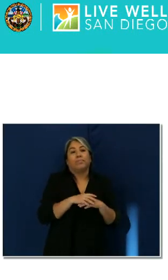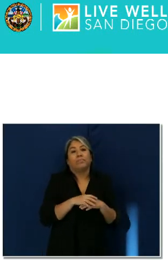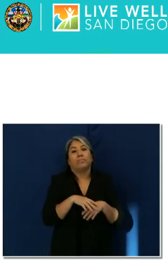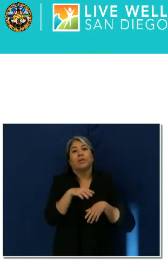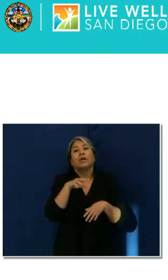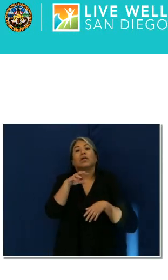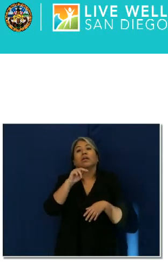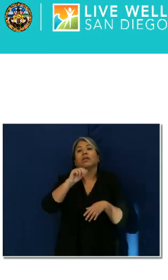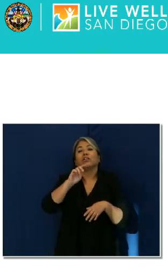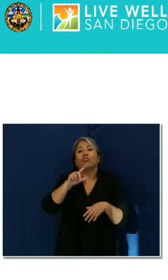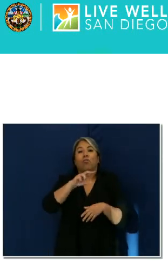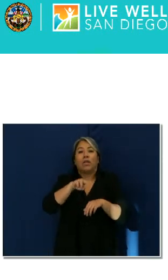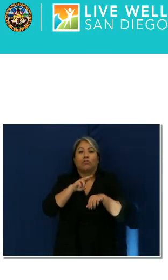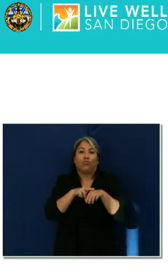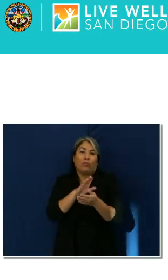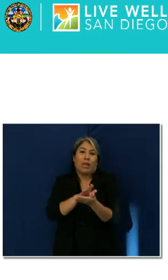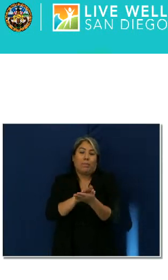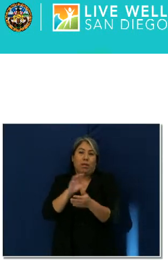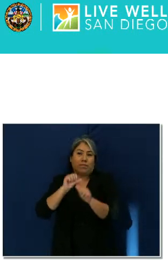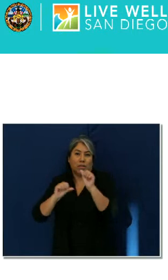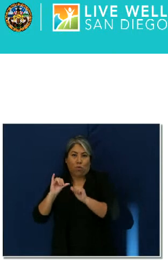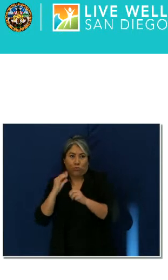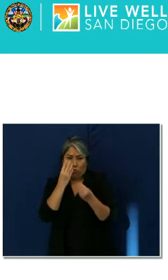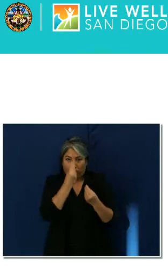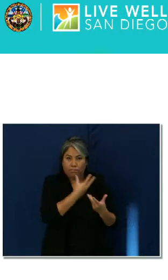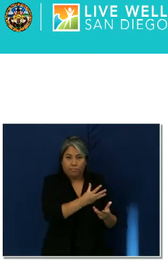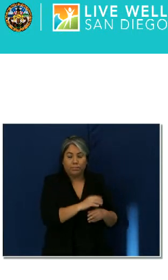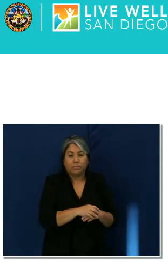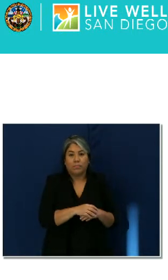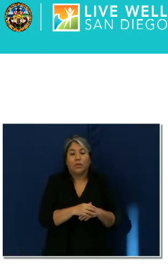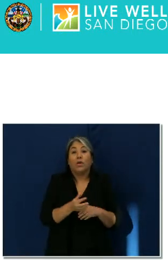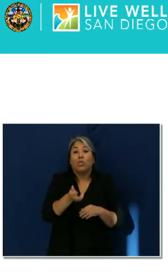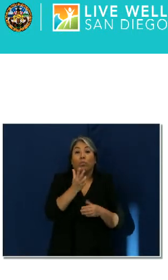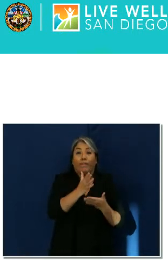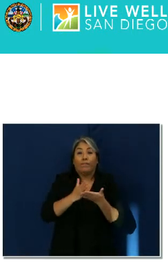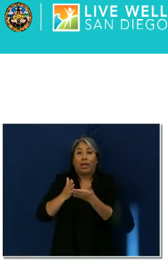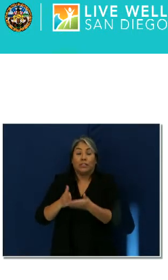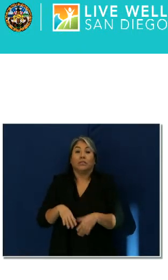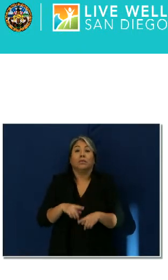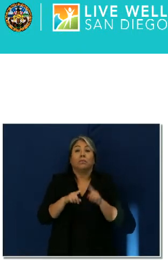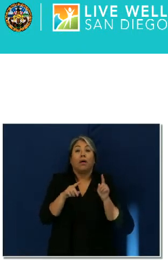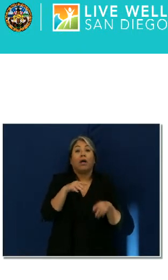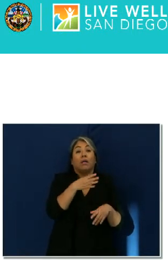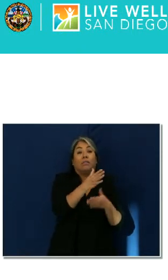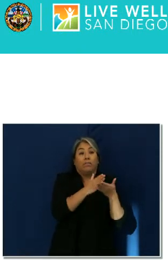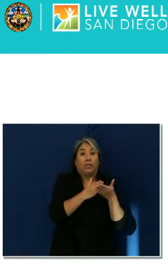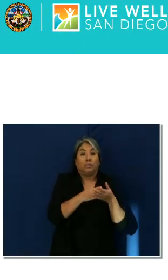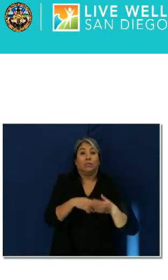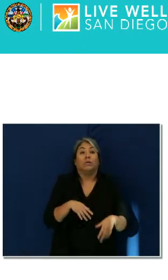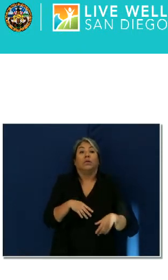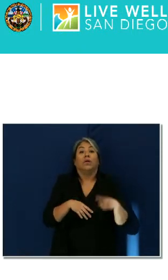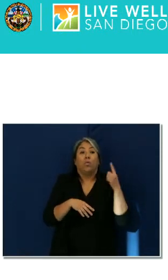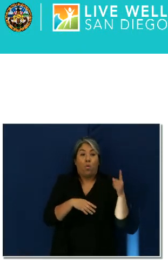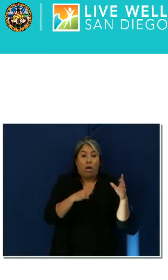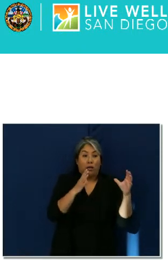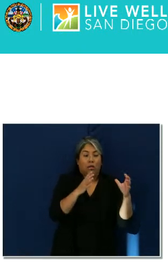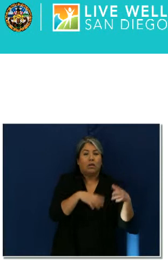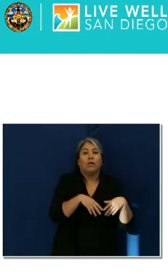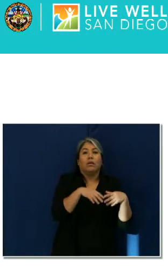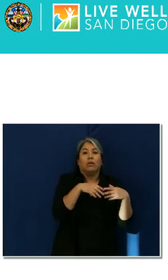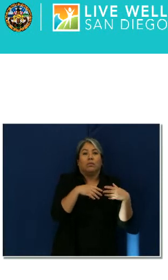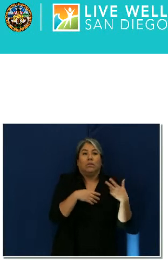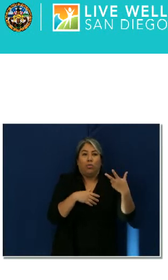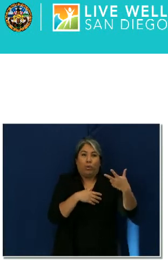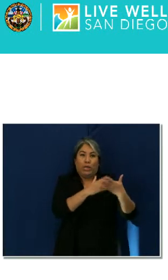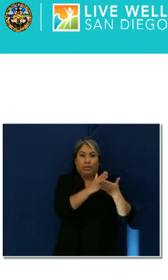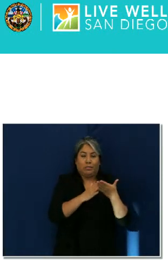of Sciences. There are 3 phases, but phase 1 is broken into 3 sections,